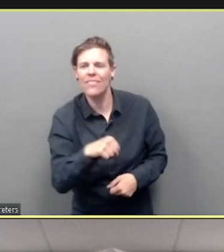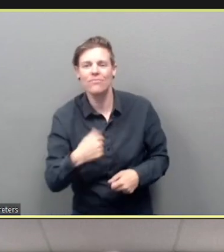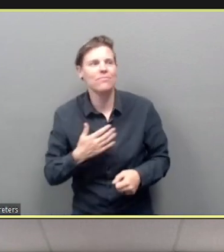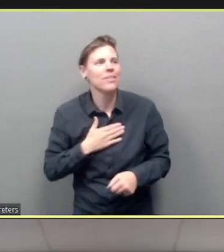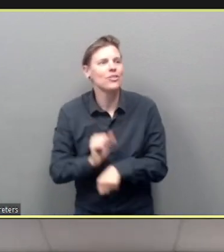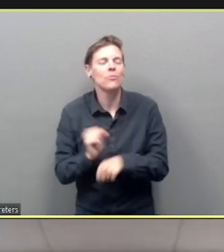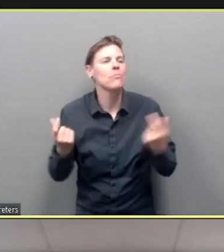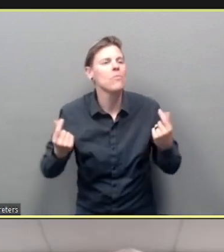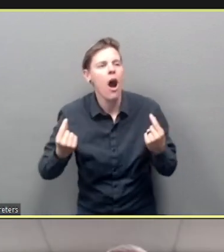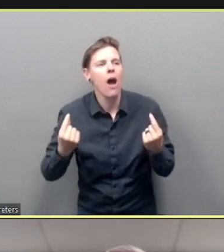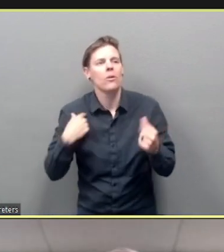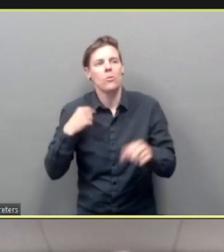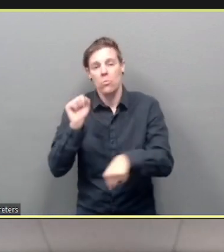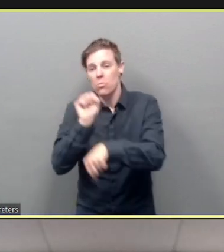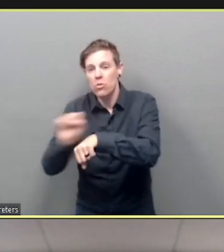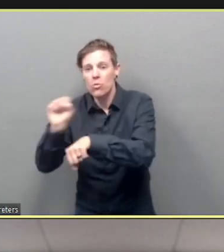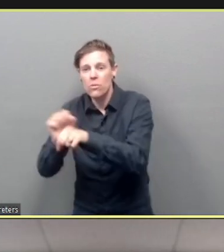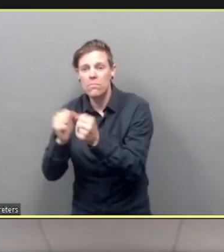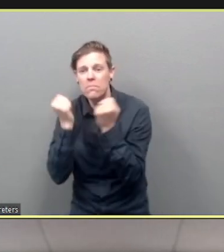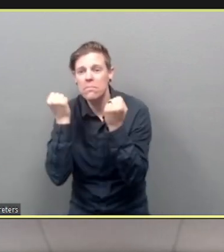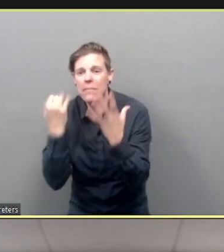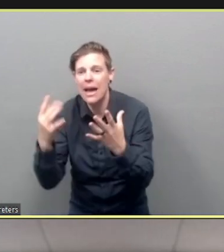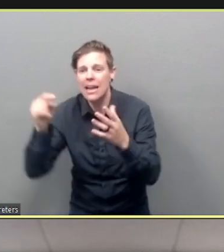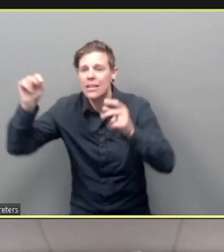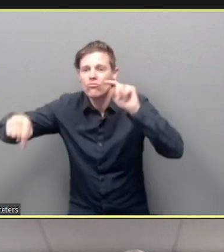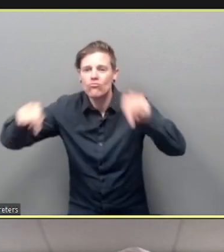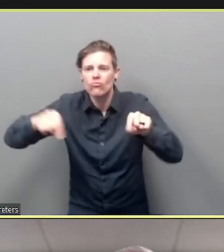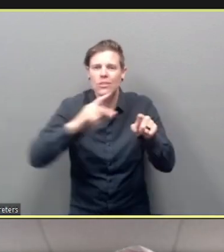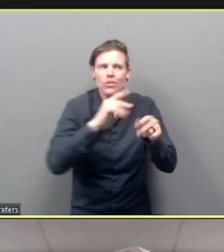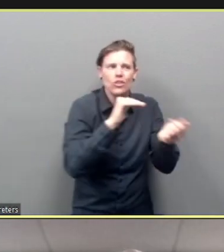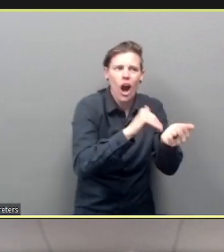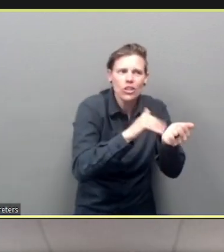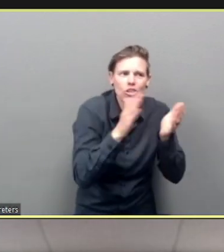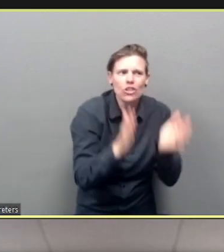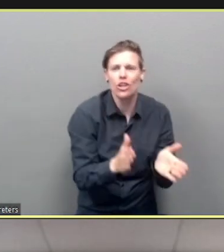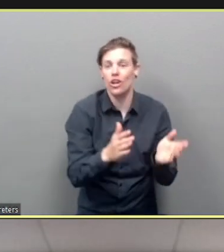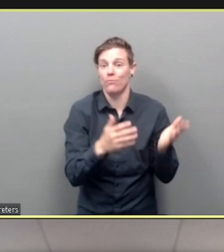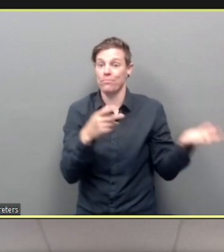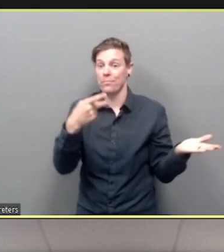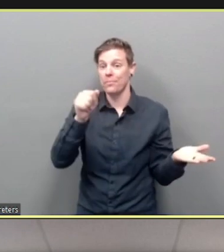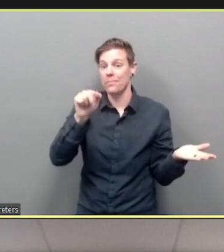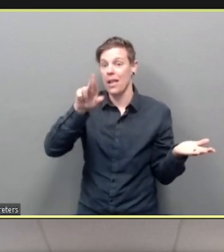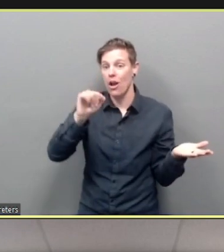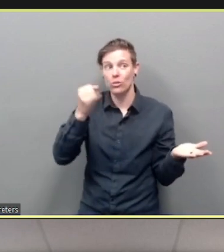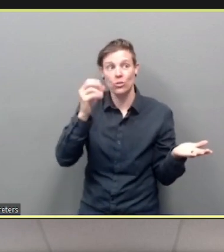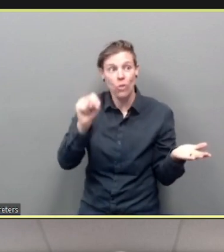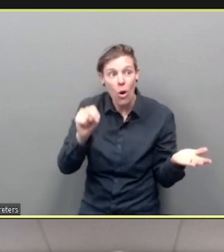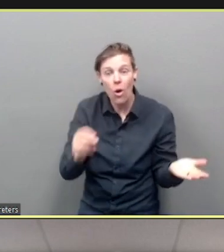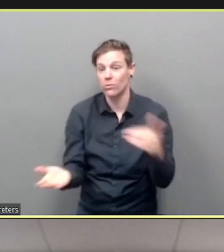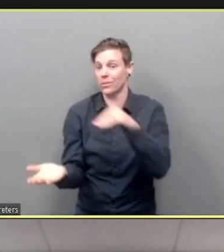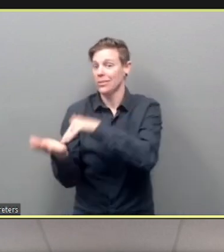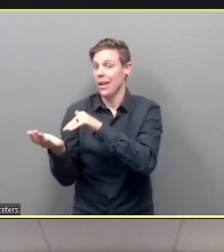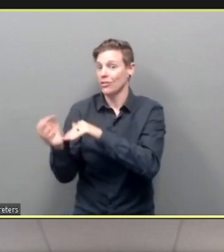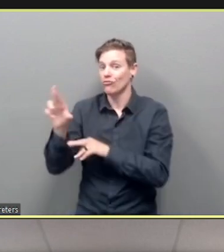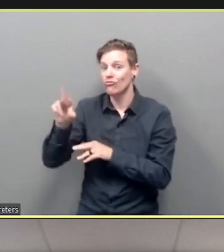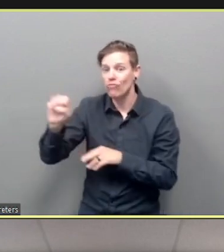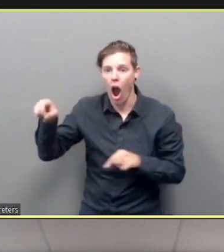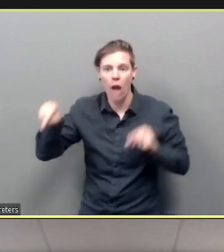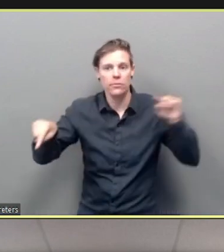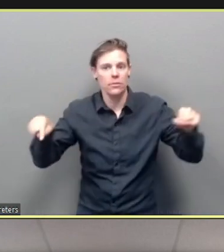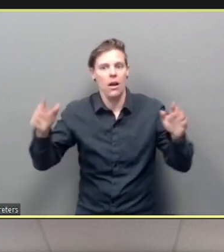with professionals like Drs. Parahone and Dr. Ross. We've got a lot of people behind the scenes at these,